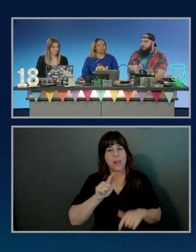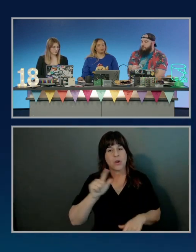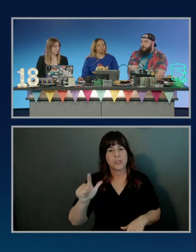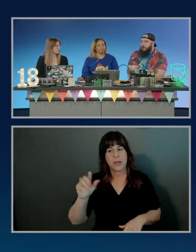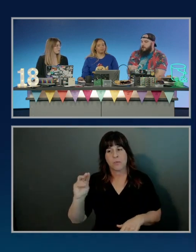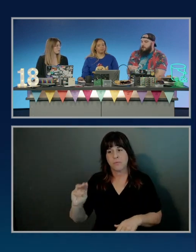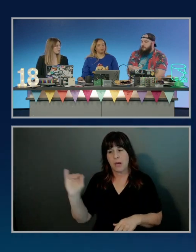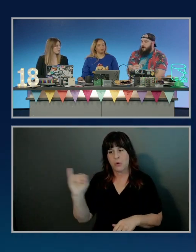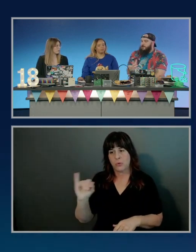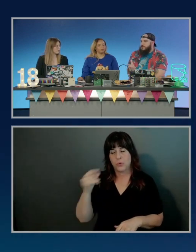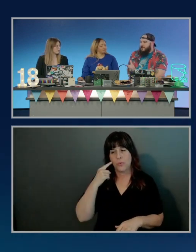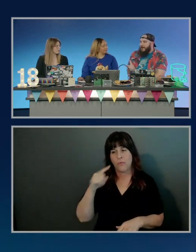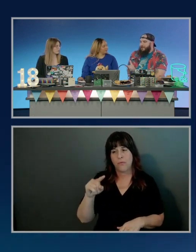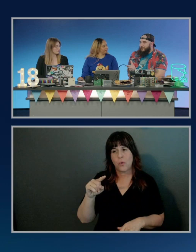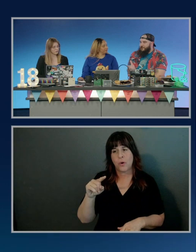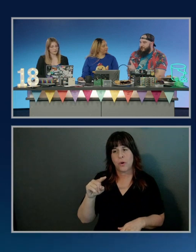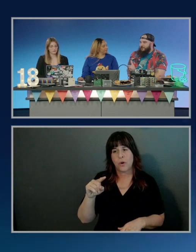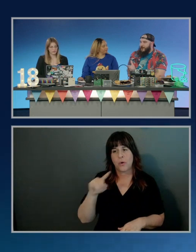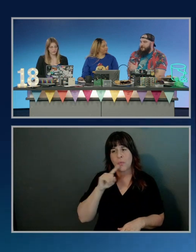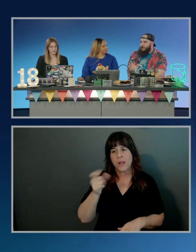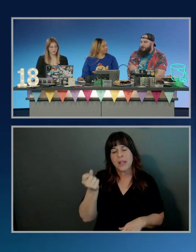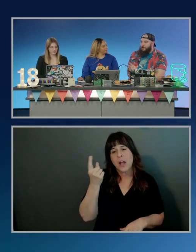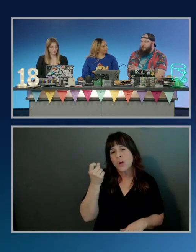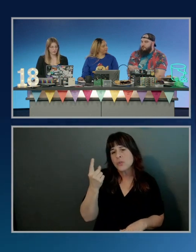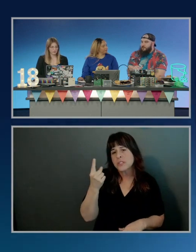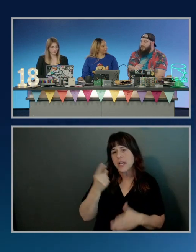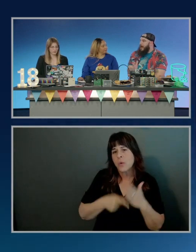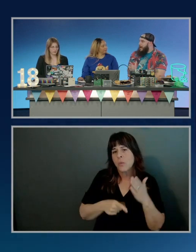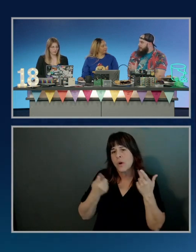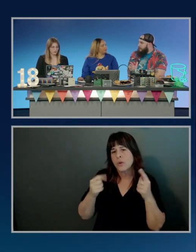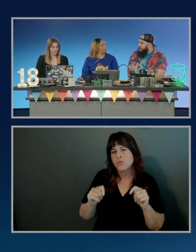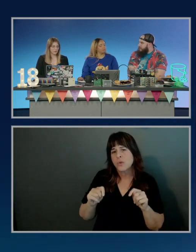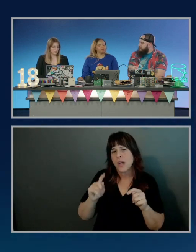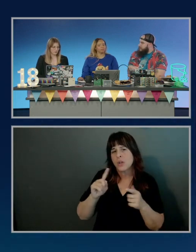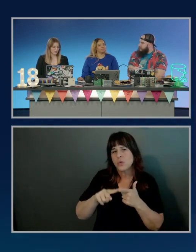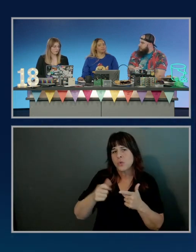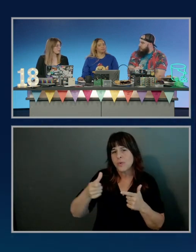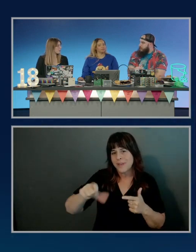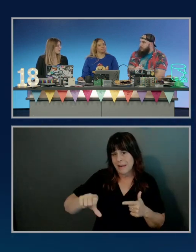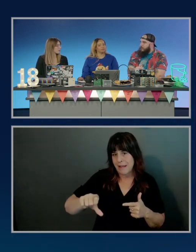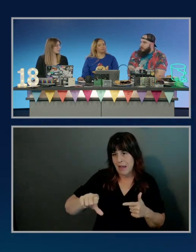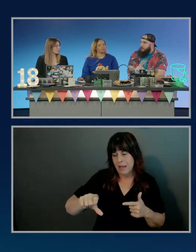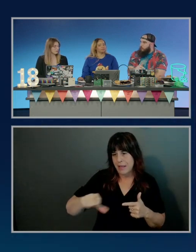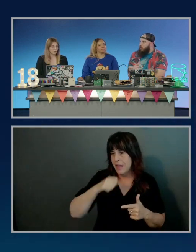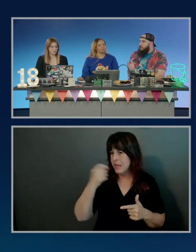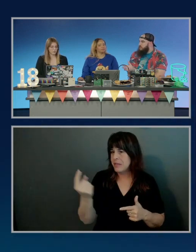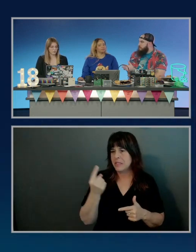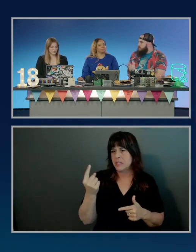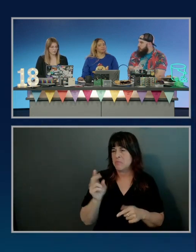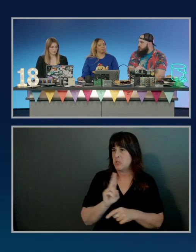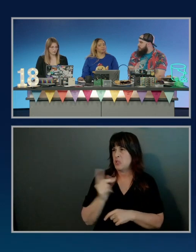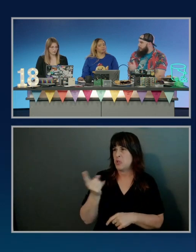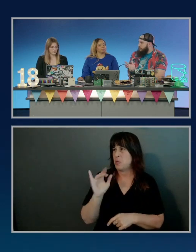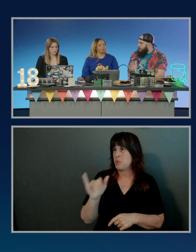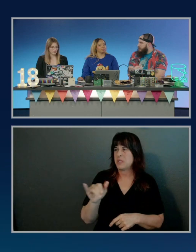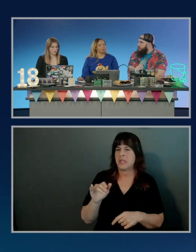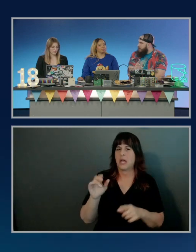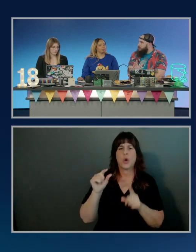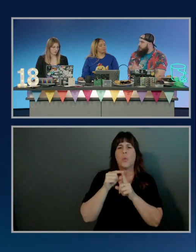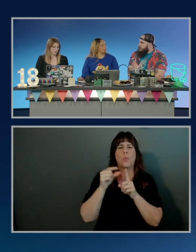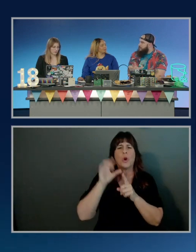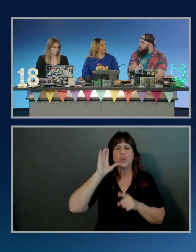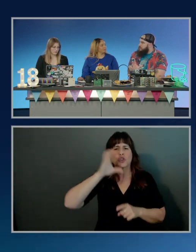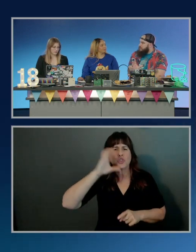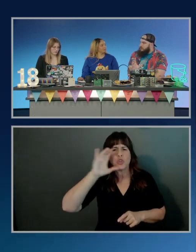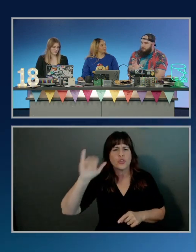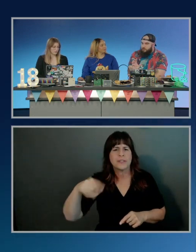actually understand what you're trying to deny. It doesn't just use like word search or something like that. It